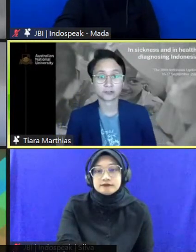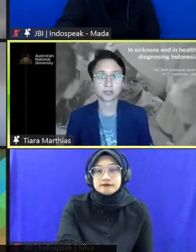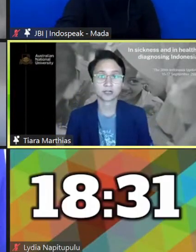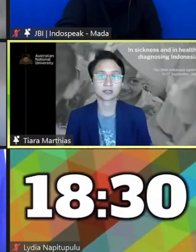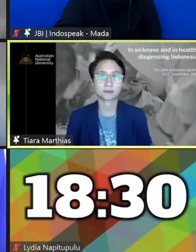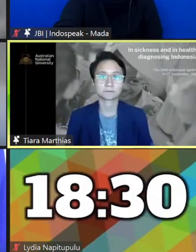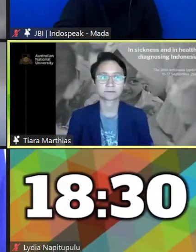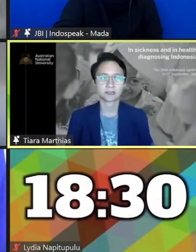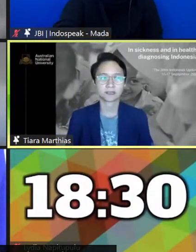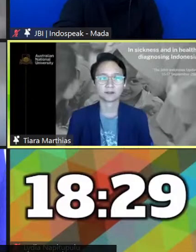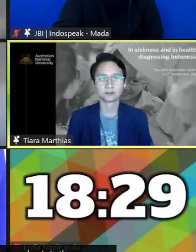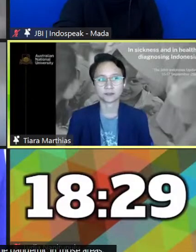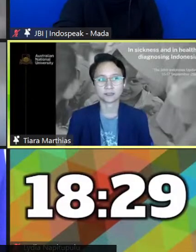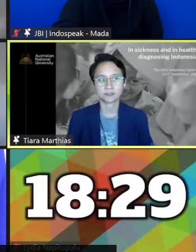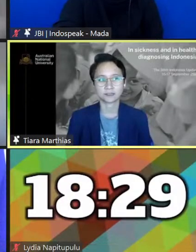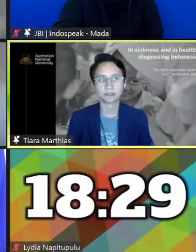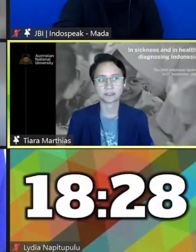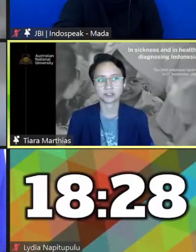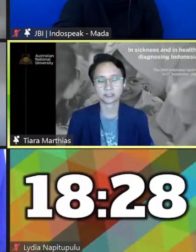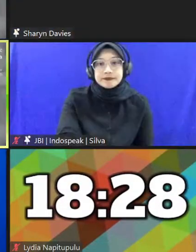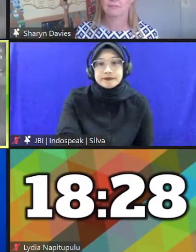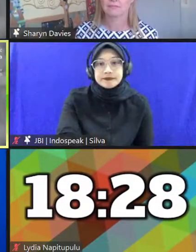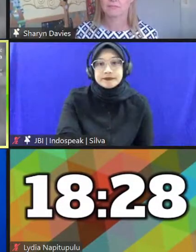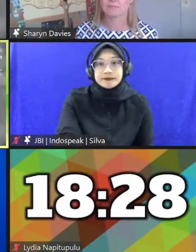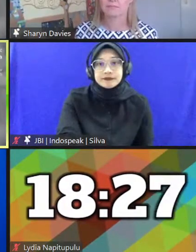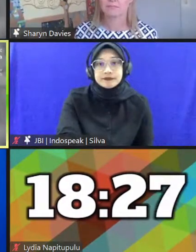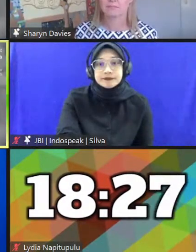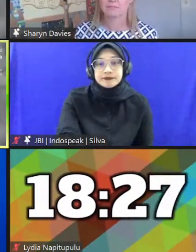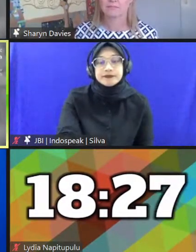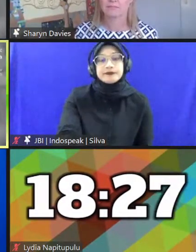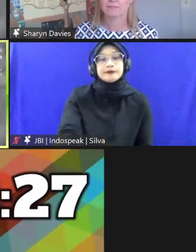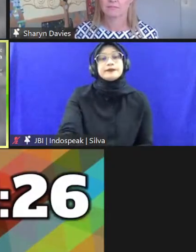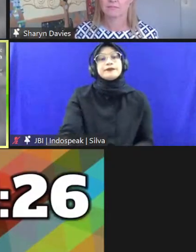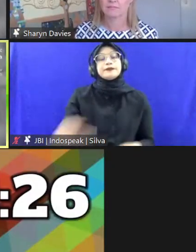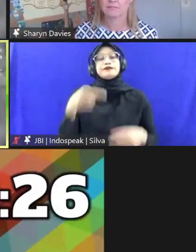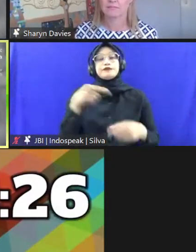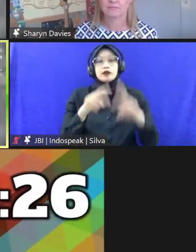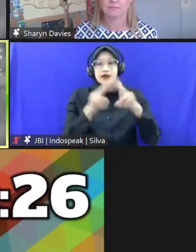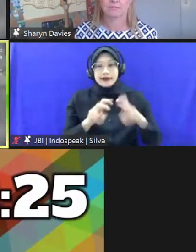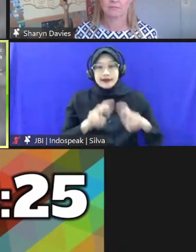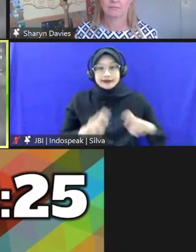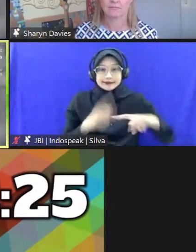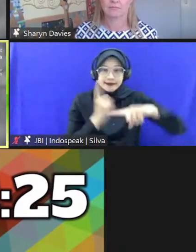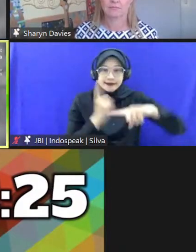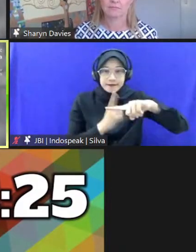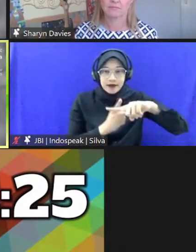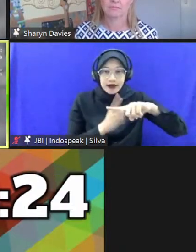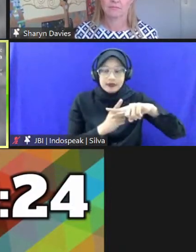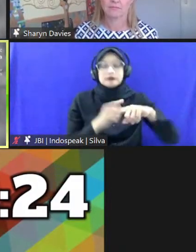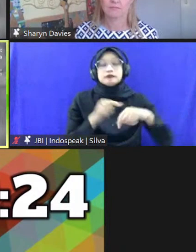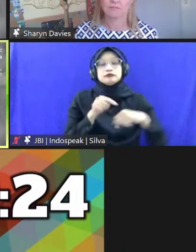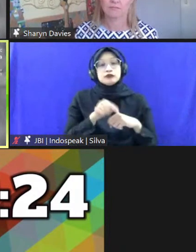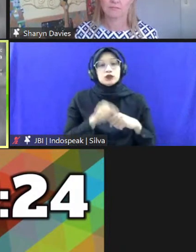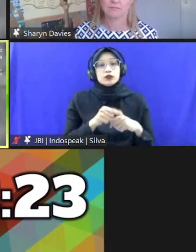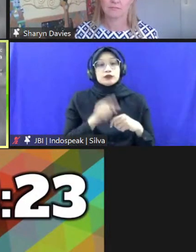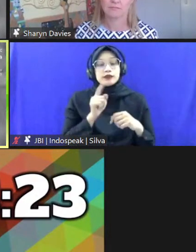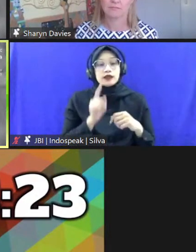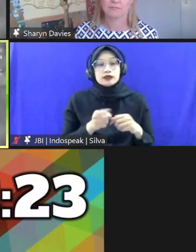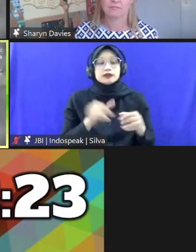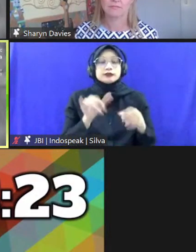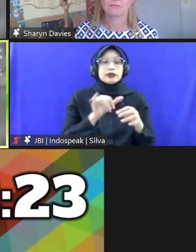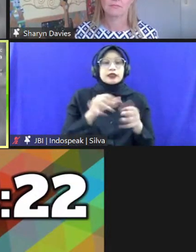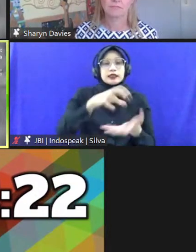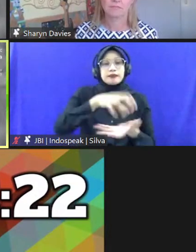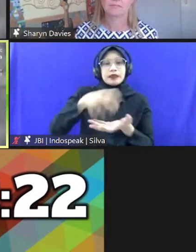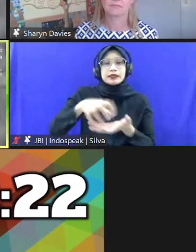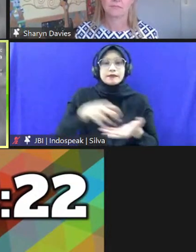However, and also in the additional analysis that we did, it was harder for areas like Kalimantan and Sulawesi